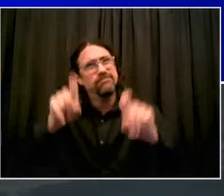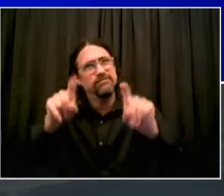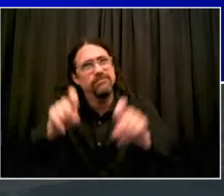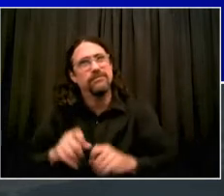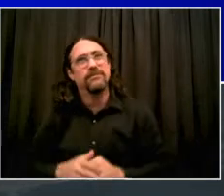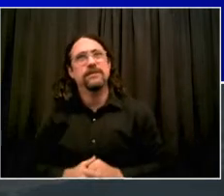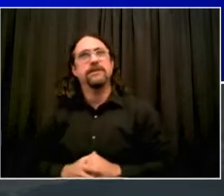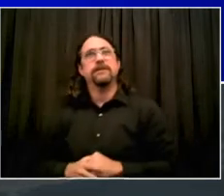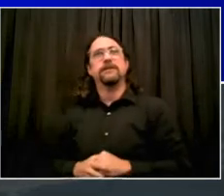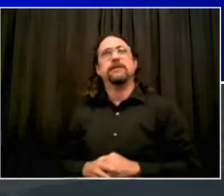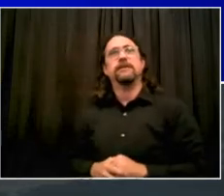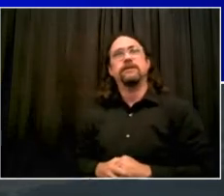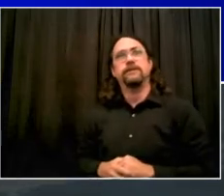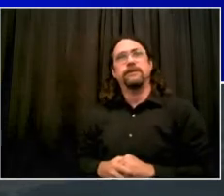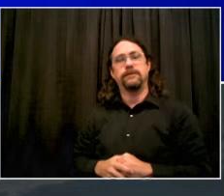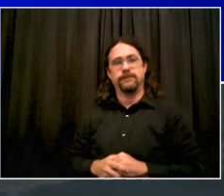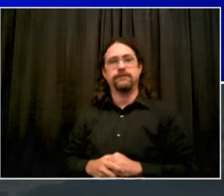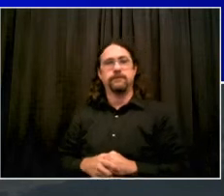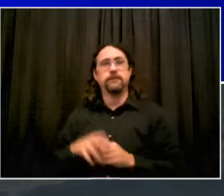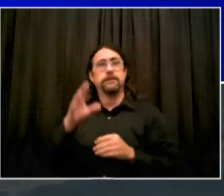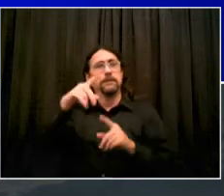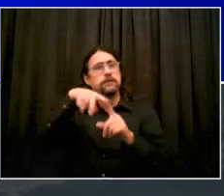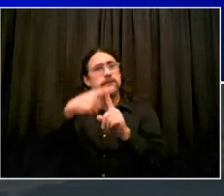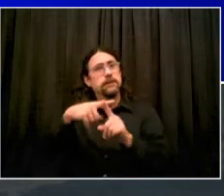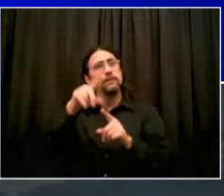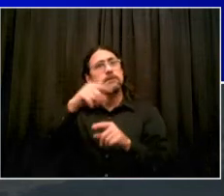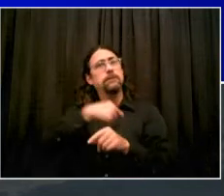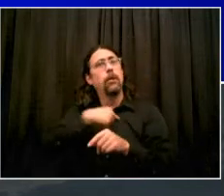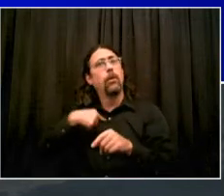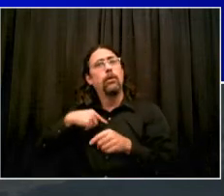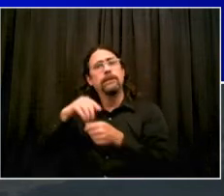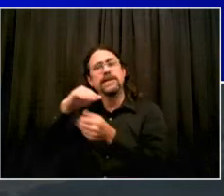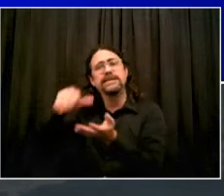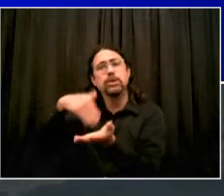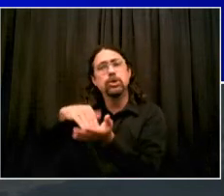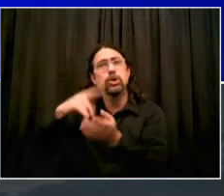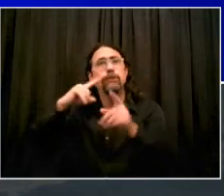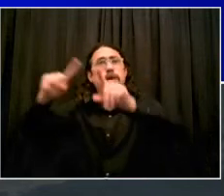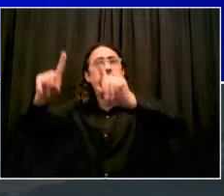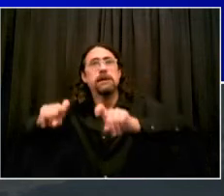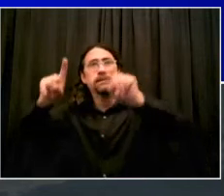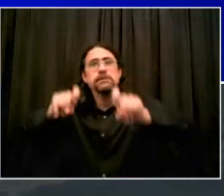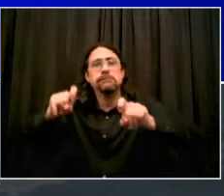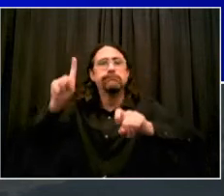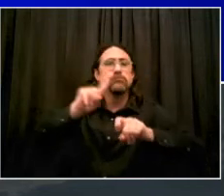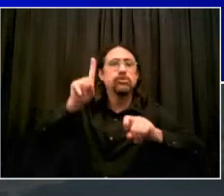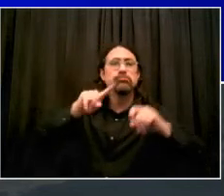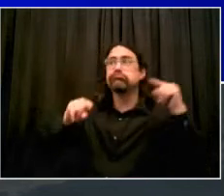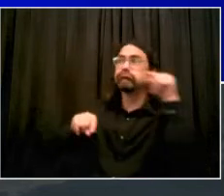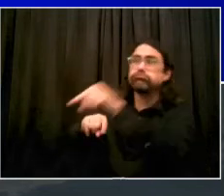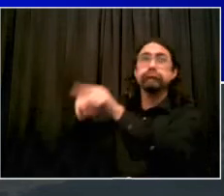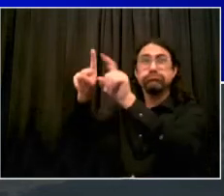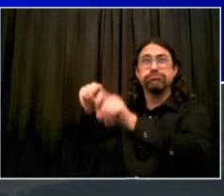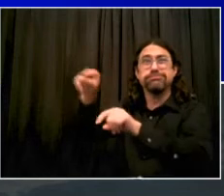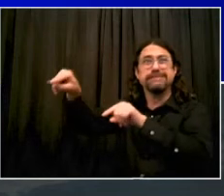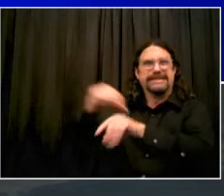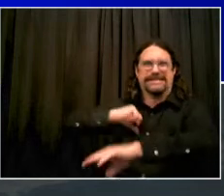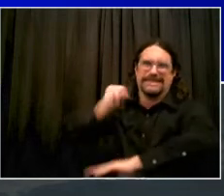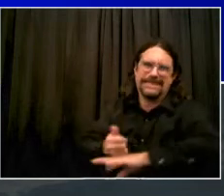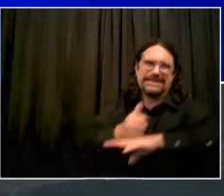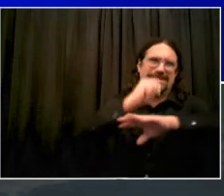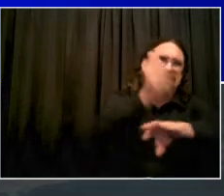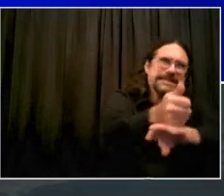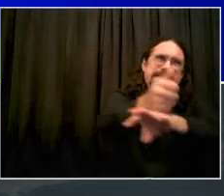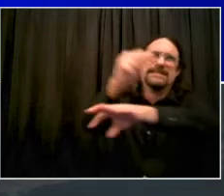Test and Trace Corps members out in the communities, hundreds of additional city agency personnel handing out masks for